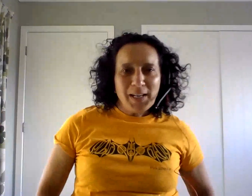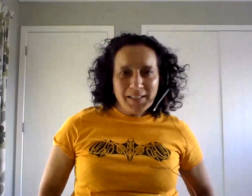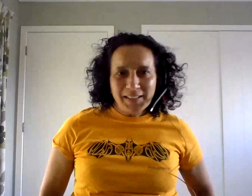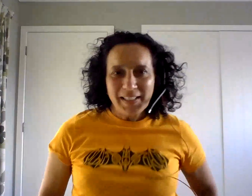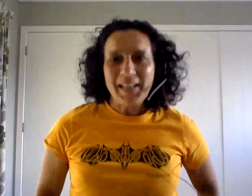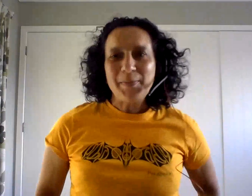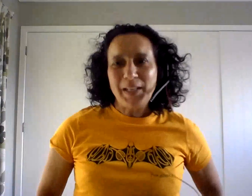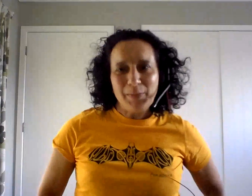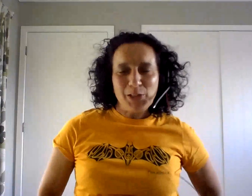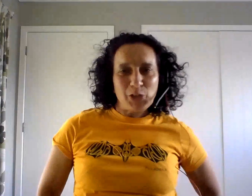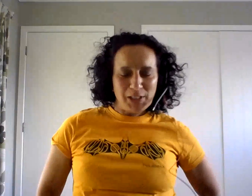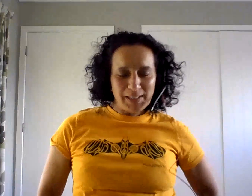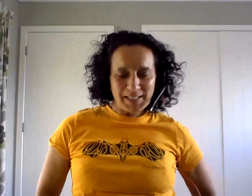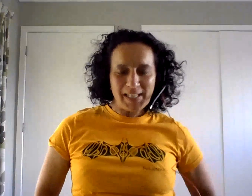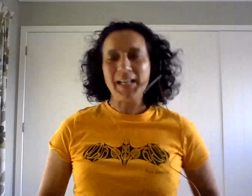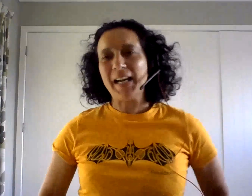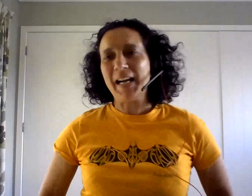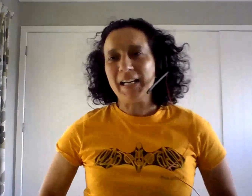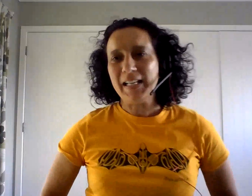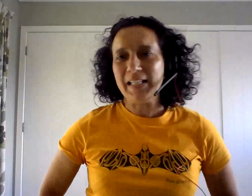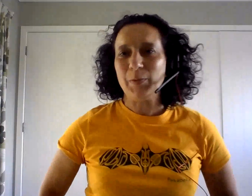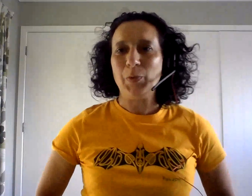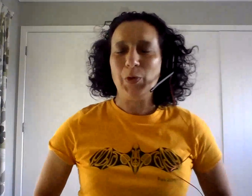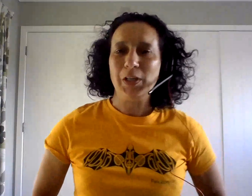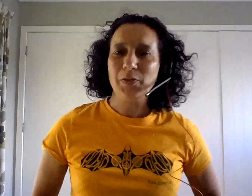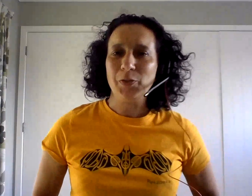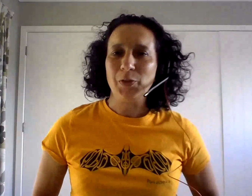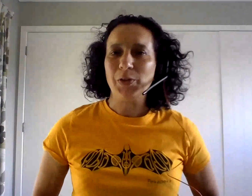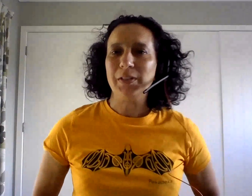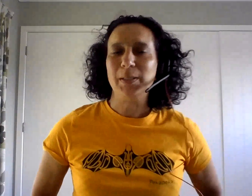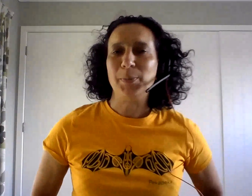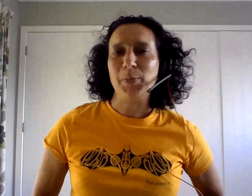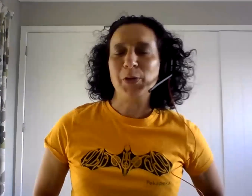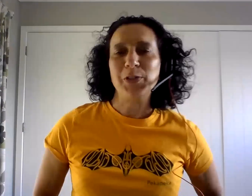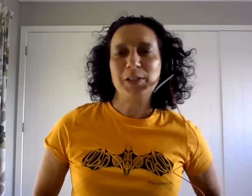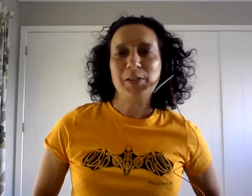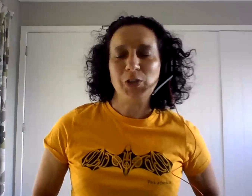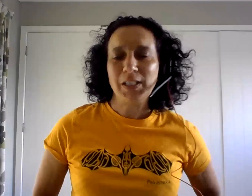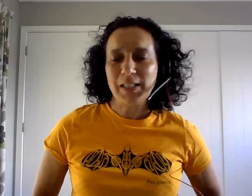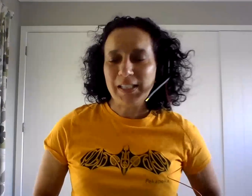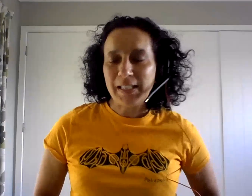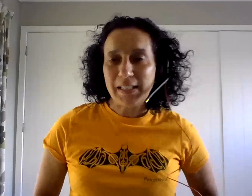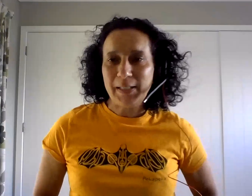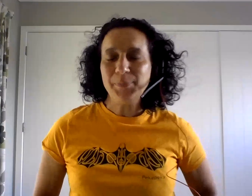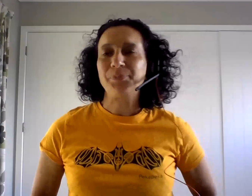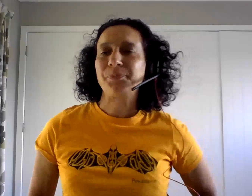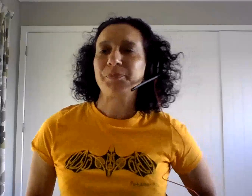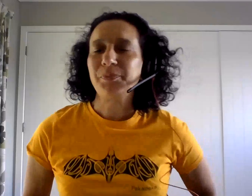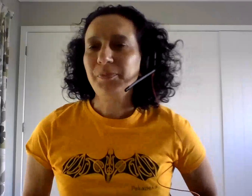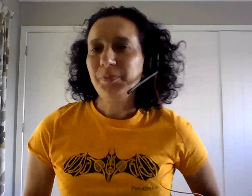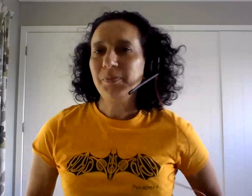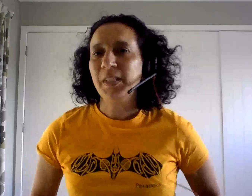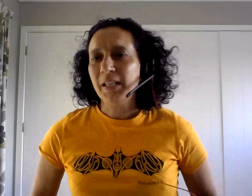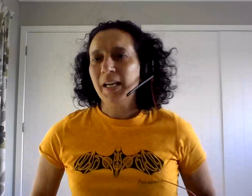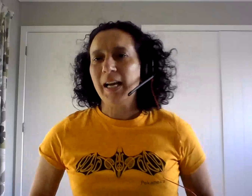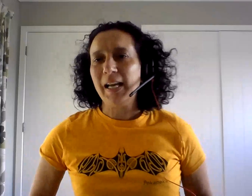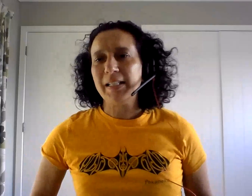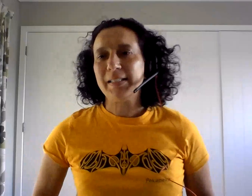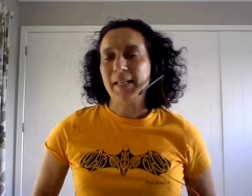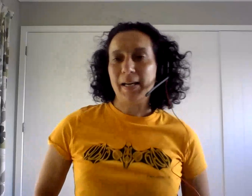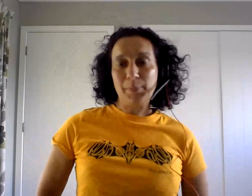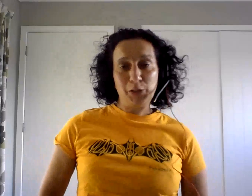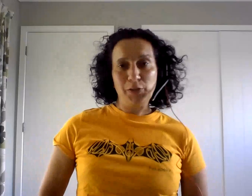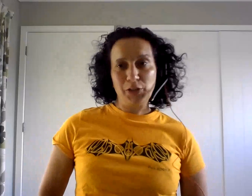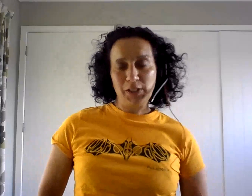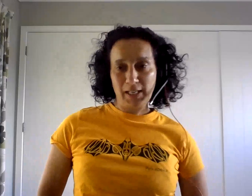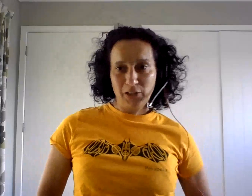Good morning, everyone. My name is Cinzia. I work for the Department of Conservation in Kirikiri